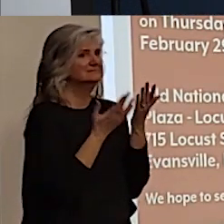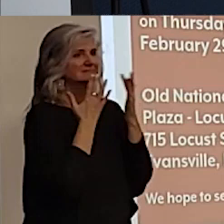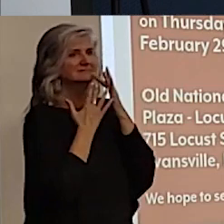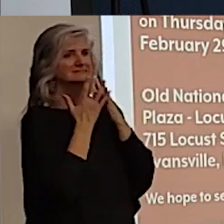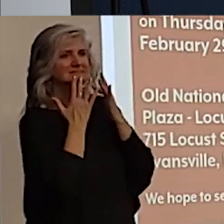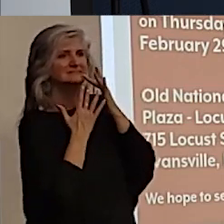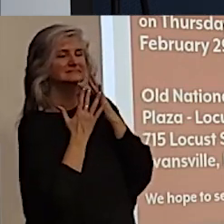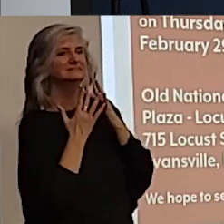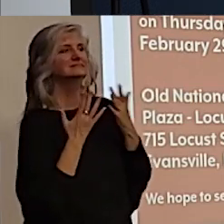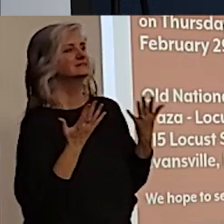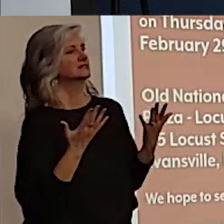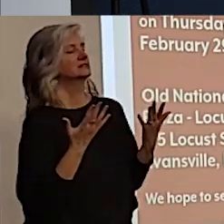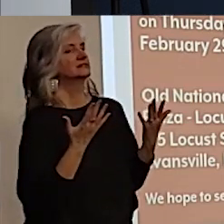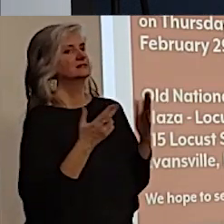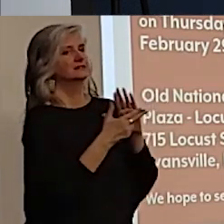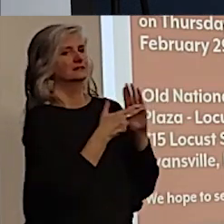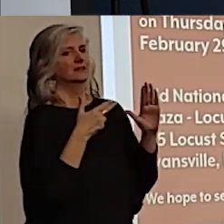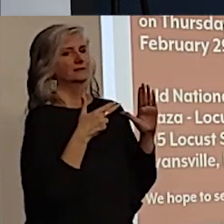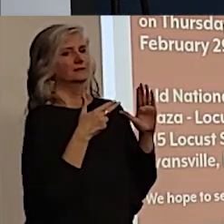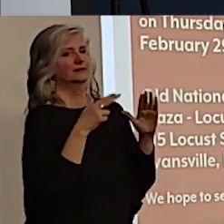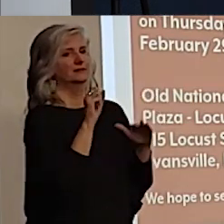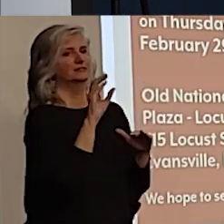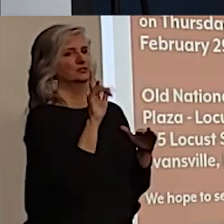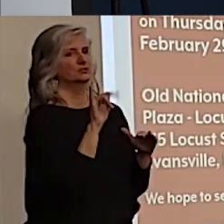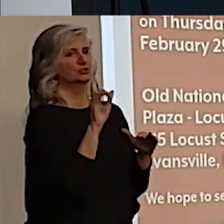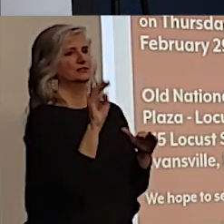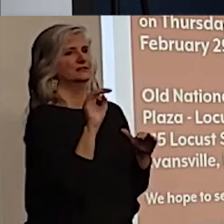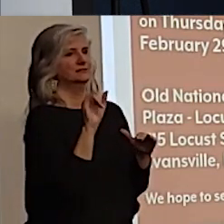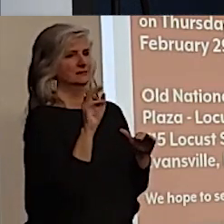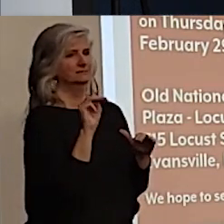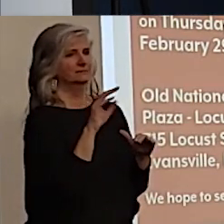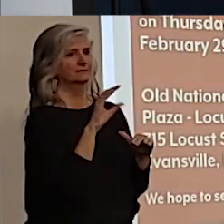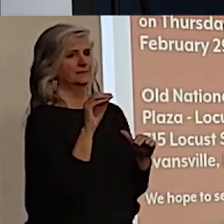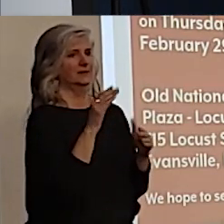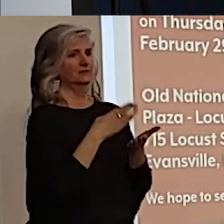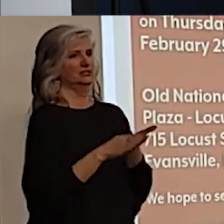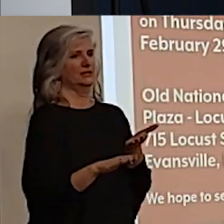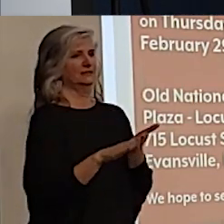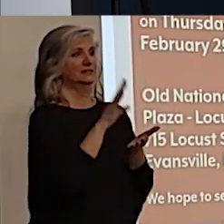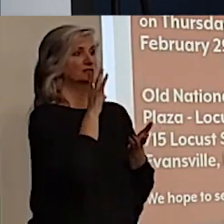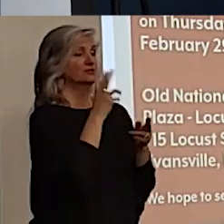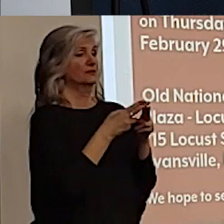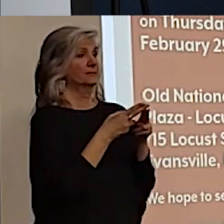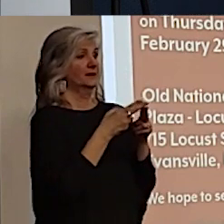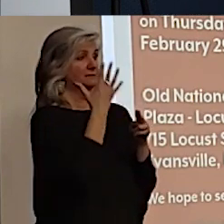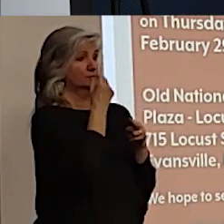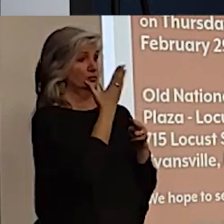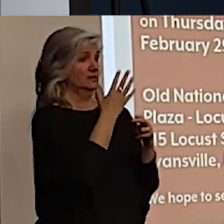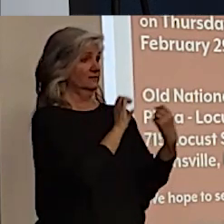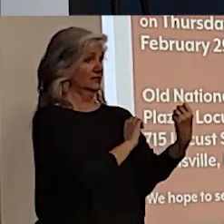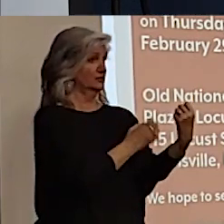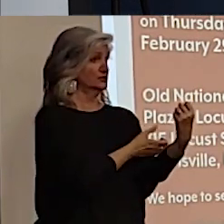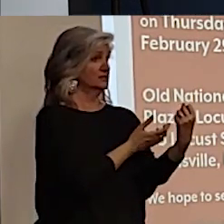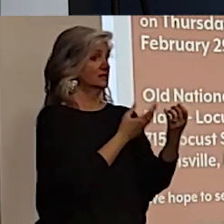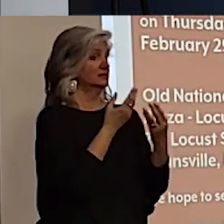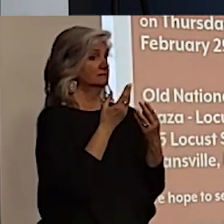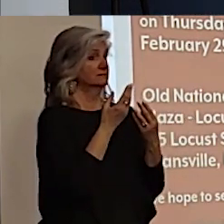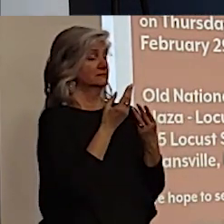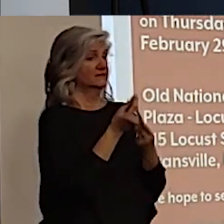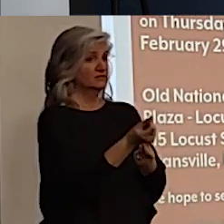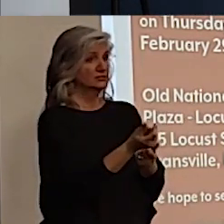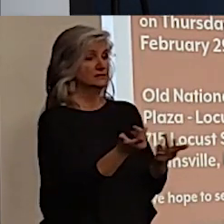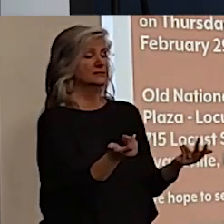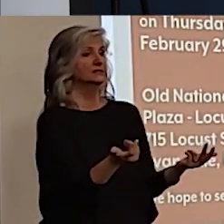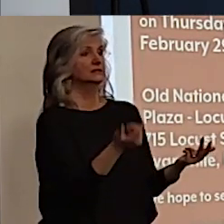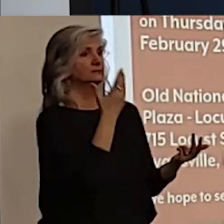households. Suddenly they label it socialism and they reject it. You talk about the beauty of energy efficiency.